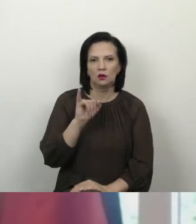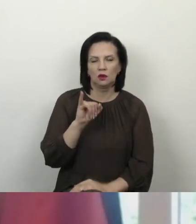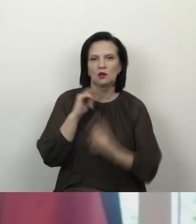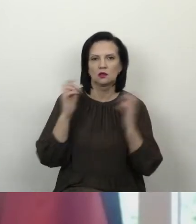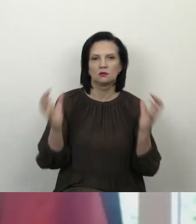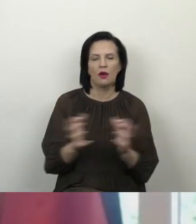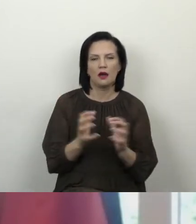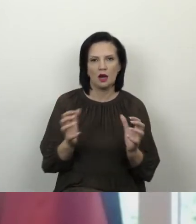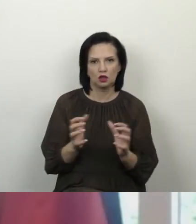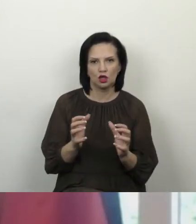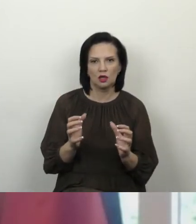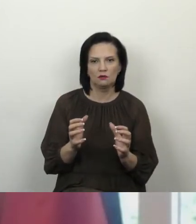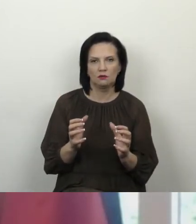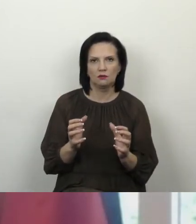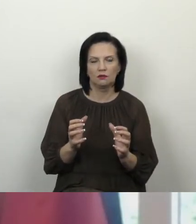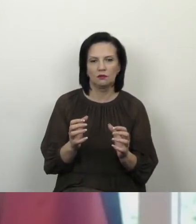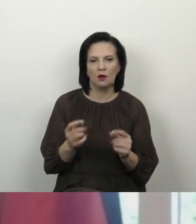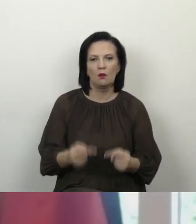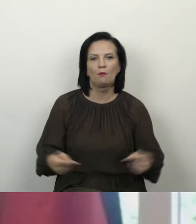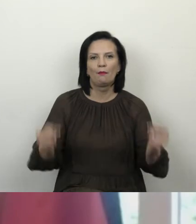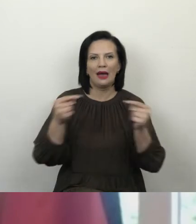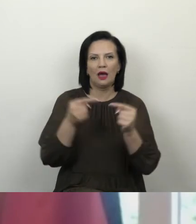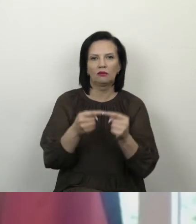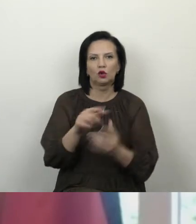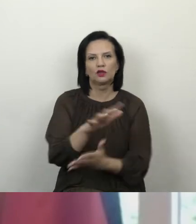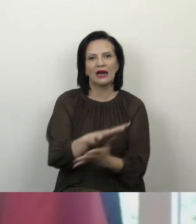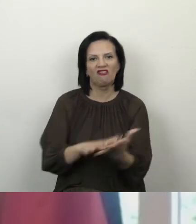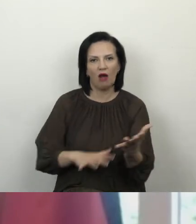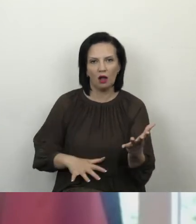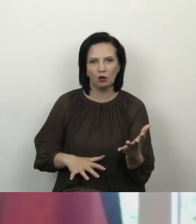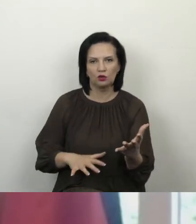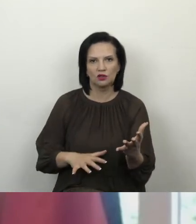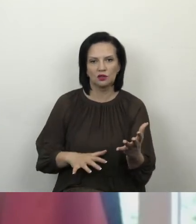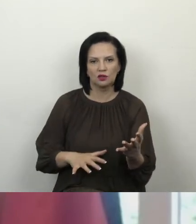certain continuity of the layout.